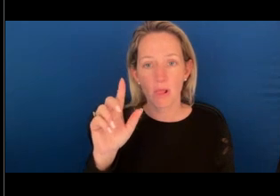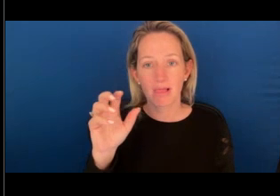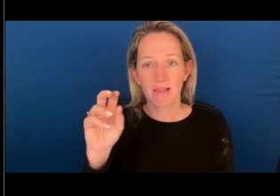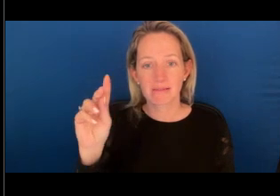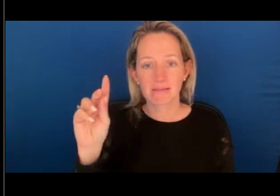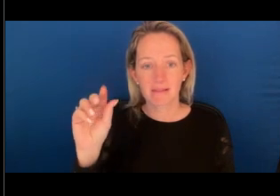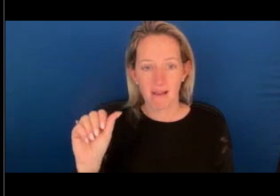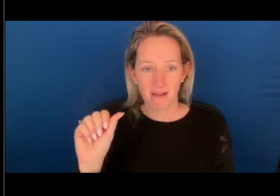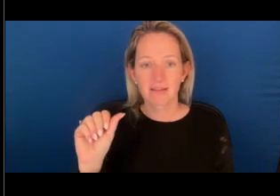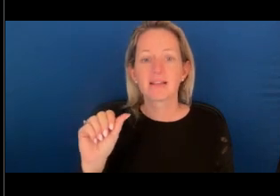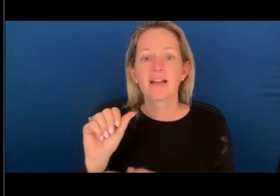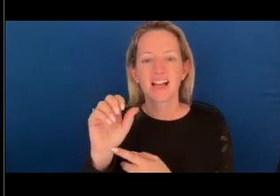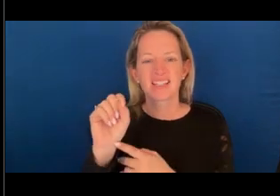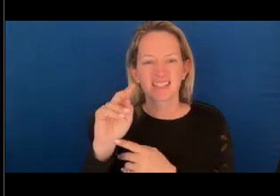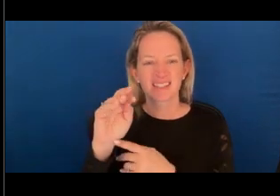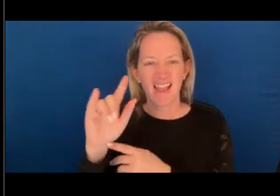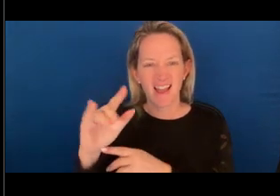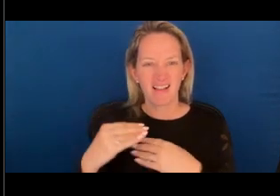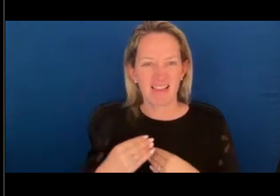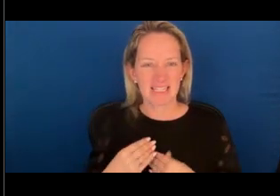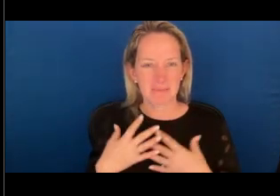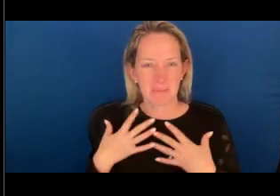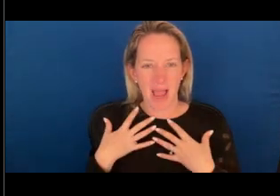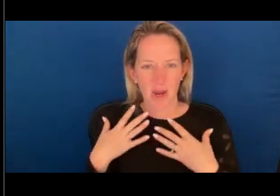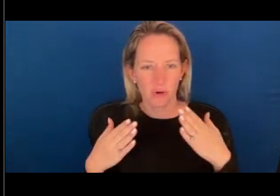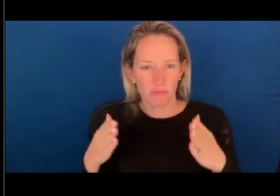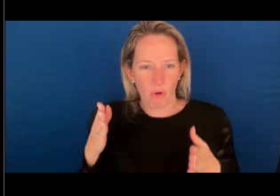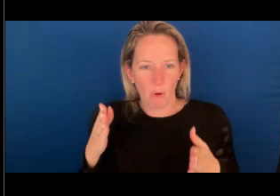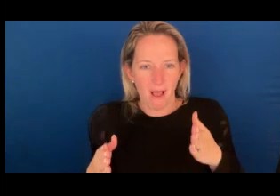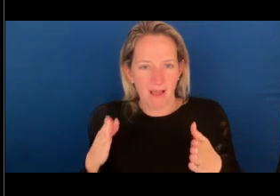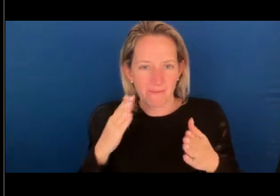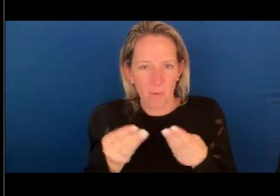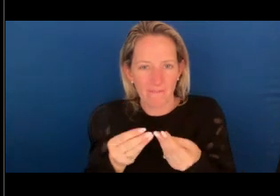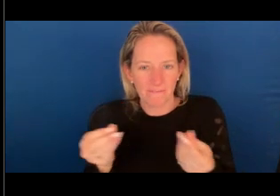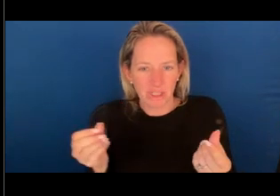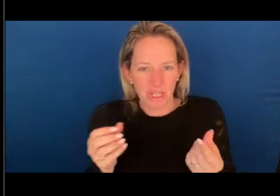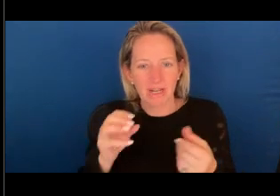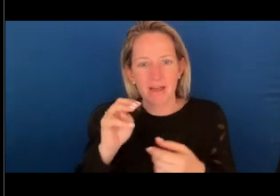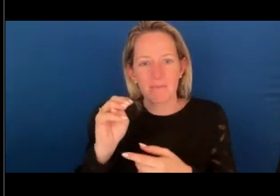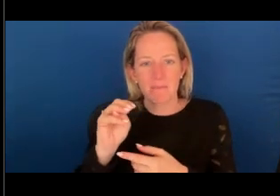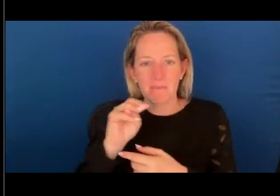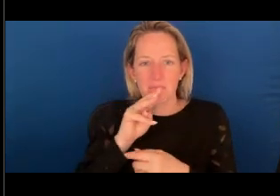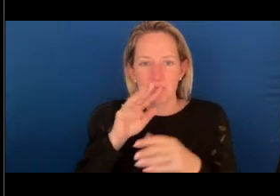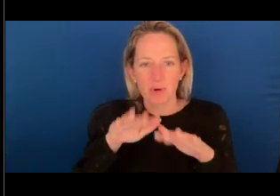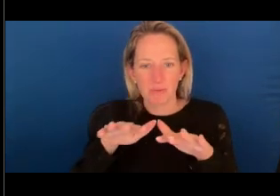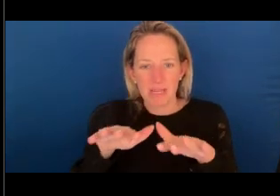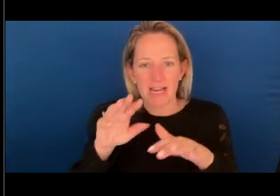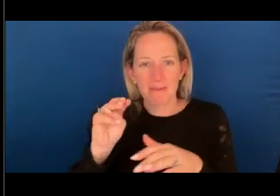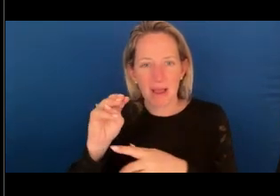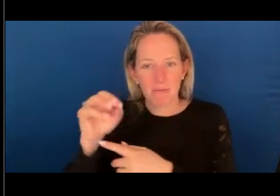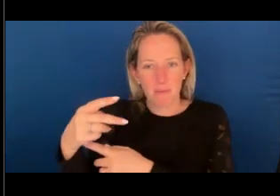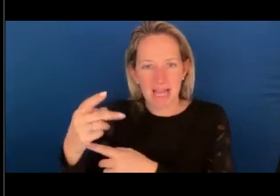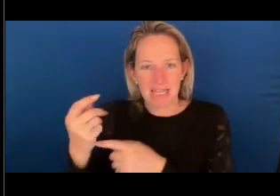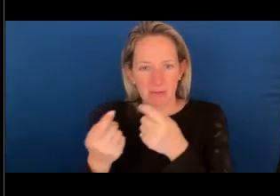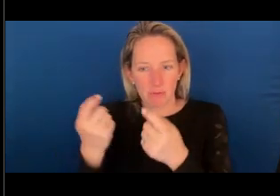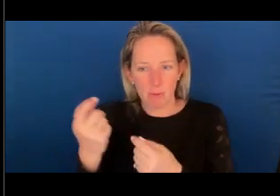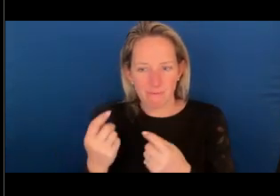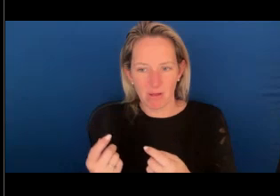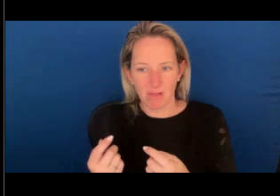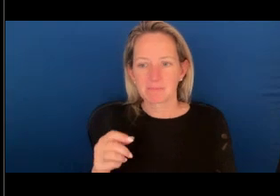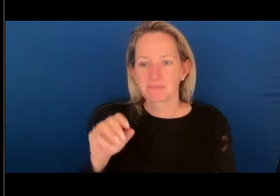for efficient marine microplastic removal. And this talk will be by Maha Haji and Jacob Anderson. The stage is